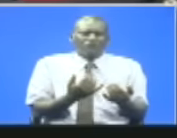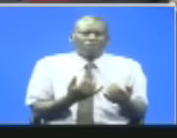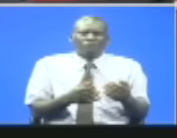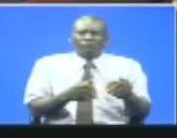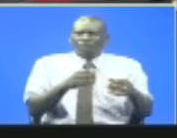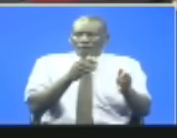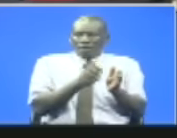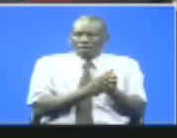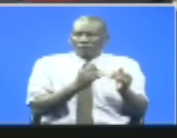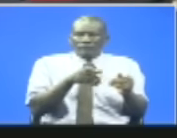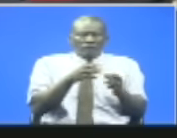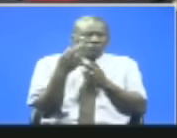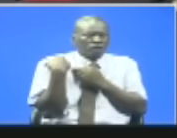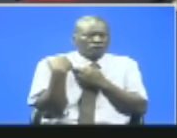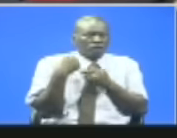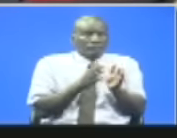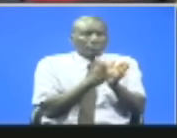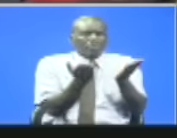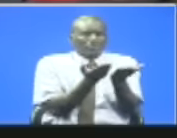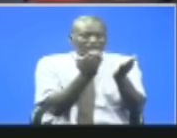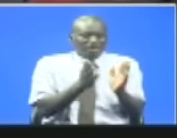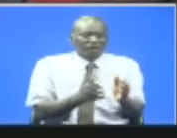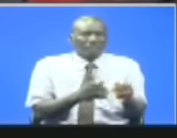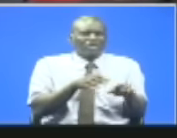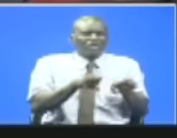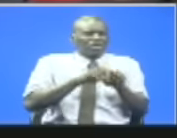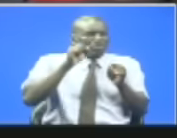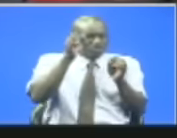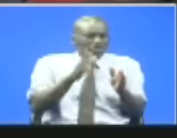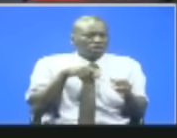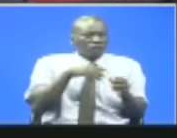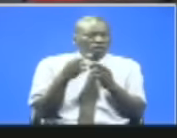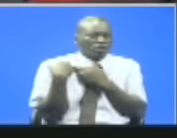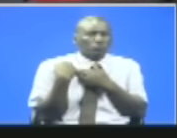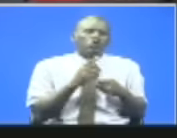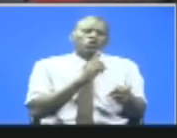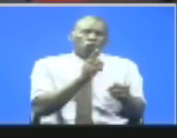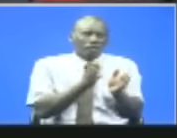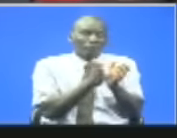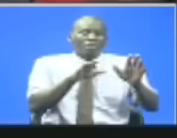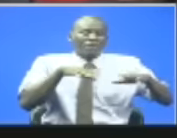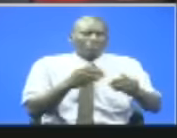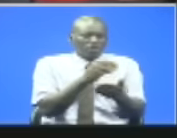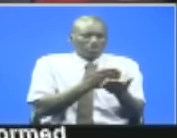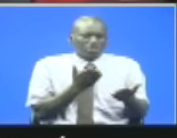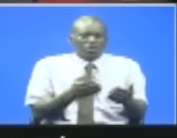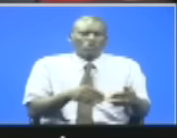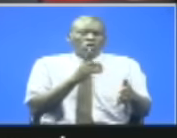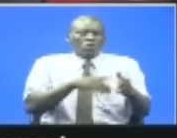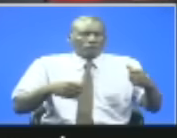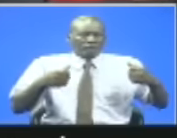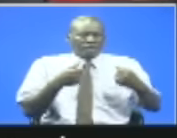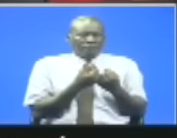And it is your duty as a public servant, as a politician, to warn the public about something. Now, what is happening